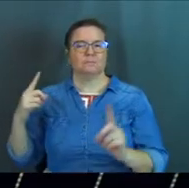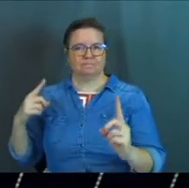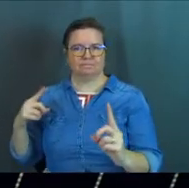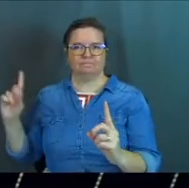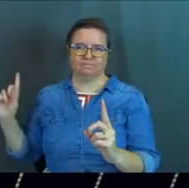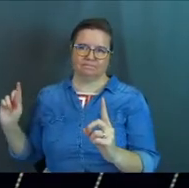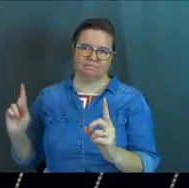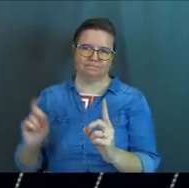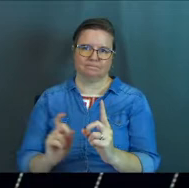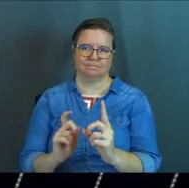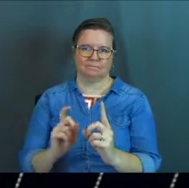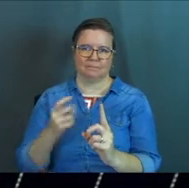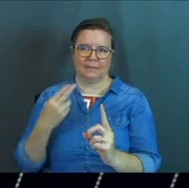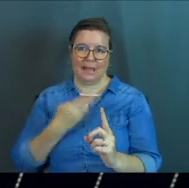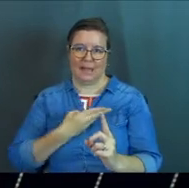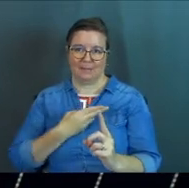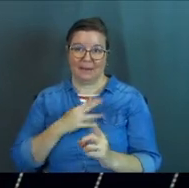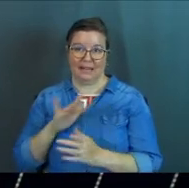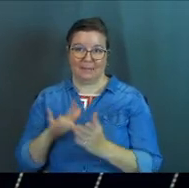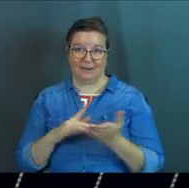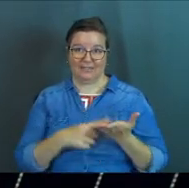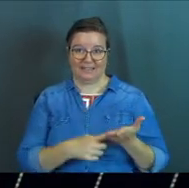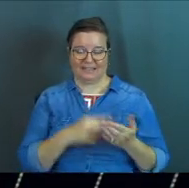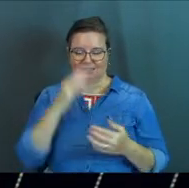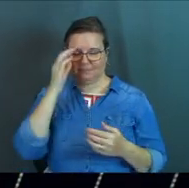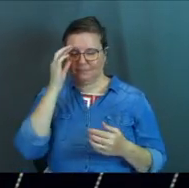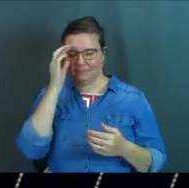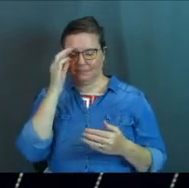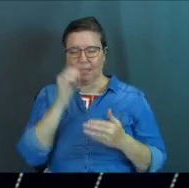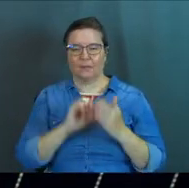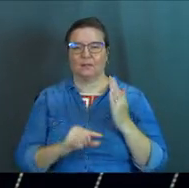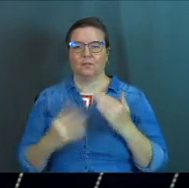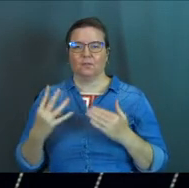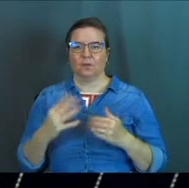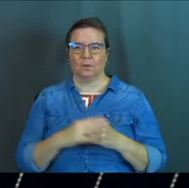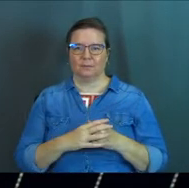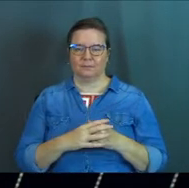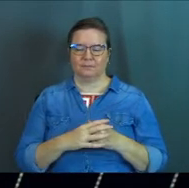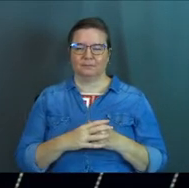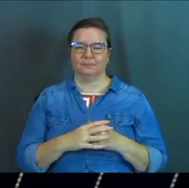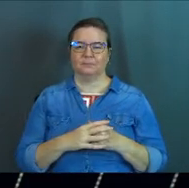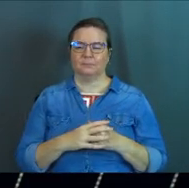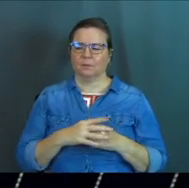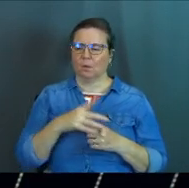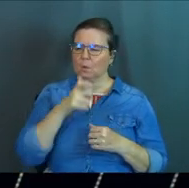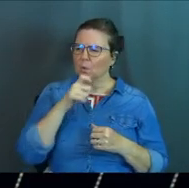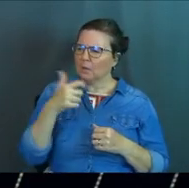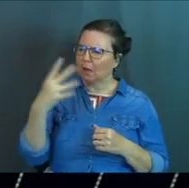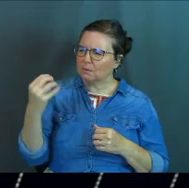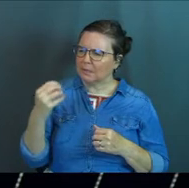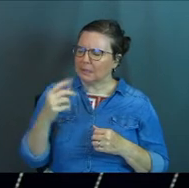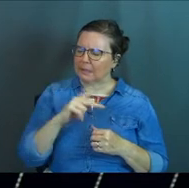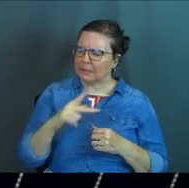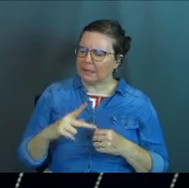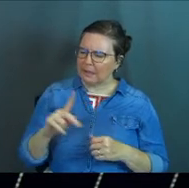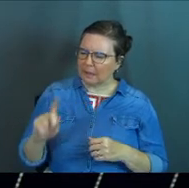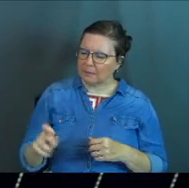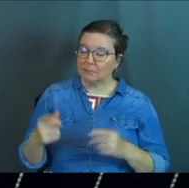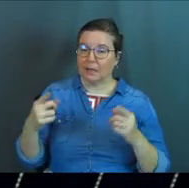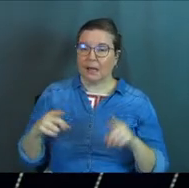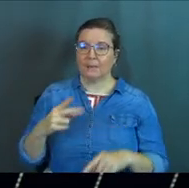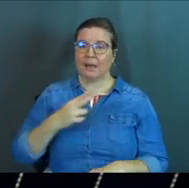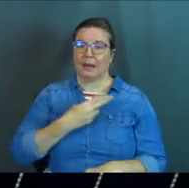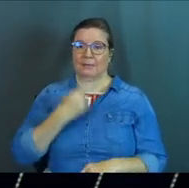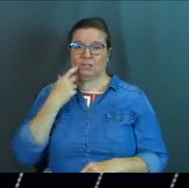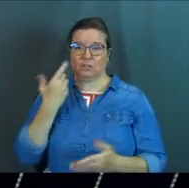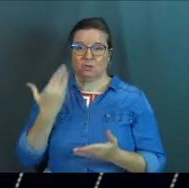Haman in right in the middle of this discussion. And verse 4, this is Esther 6, verse 4. Who is that in the outer court? The king inquired. As it happened,